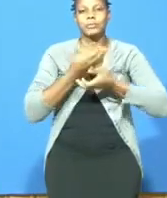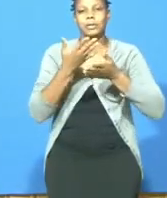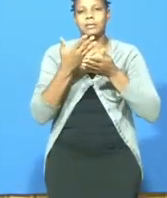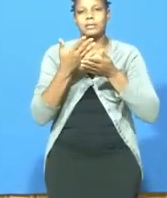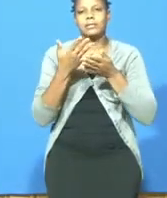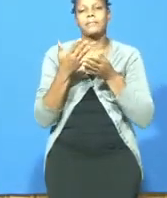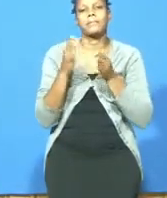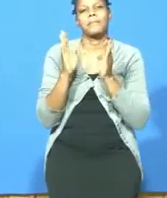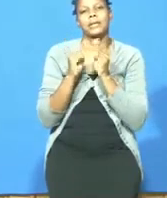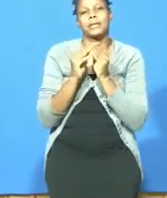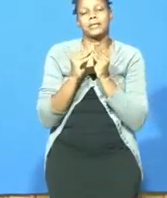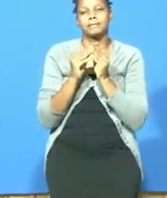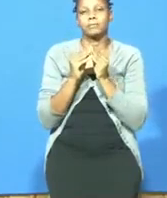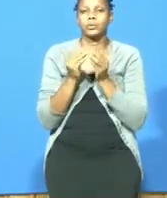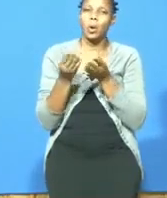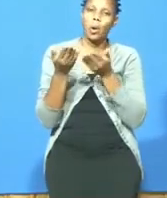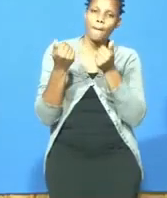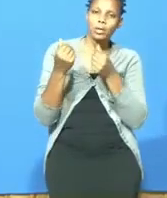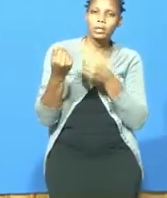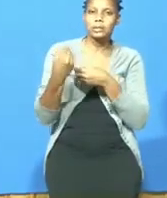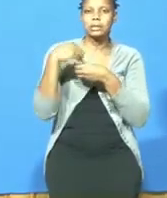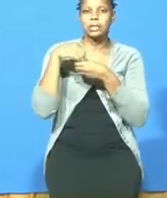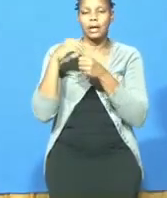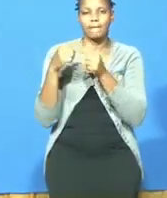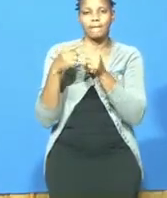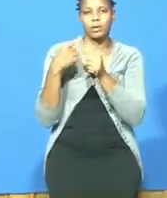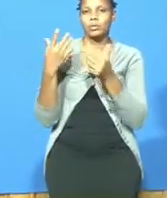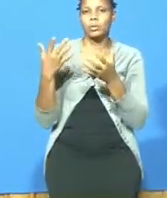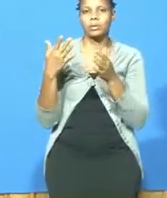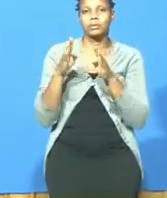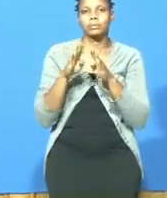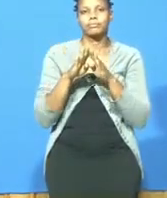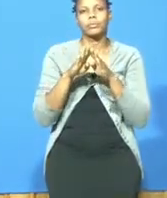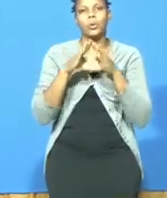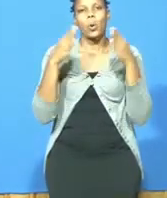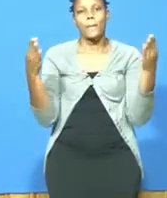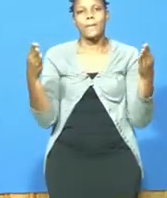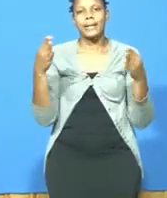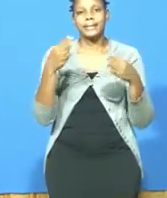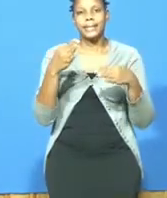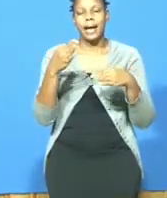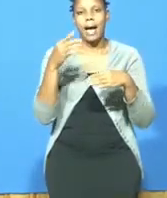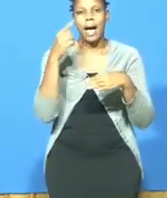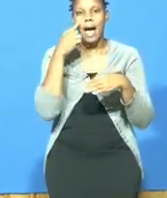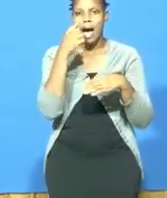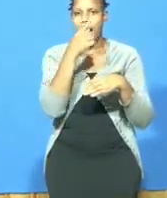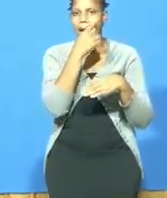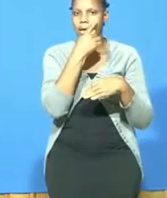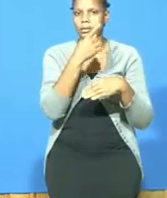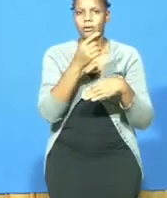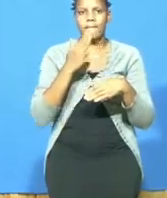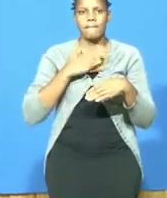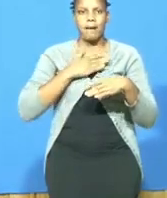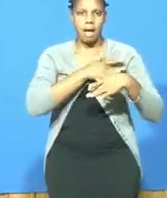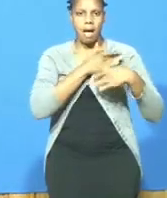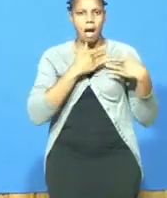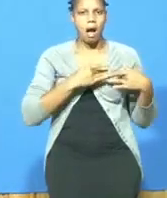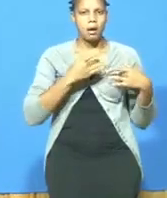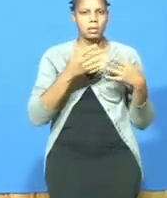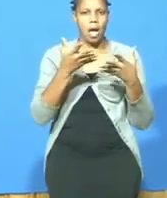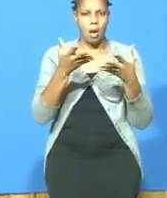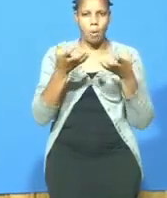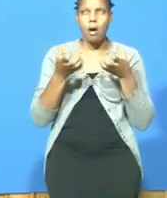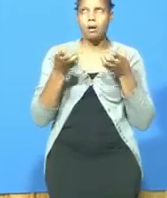in singing these songs. The first song that we'll sing is Open the Eyes of My Heart, Lord. I want to see